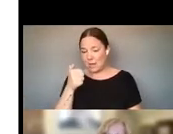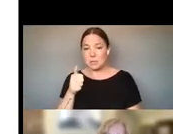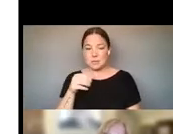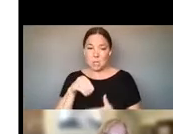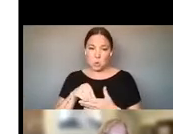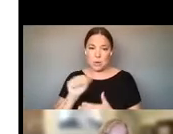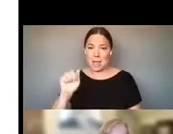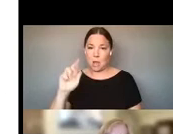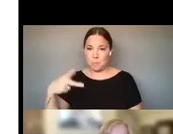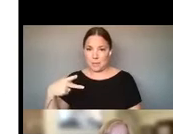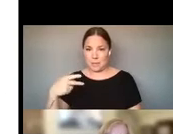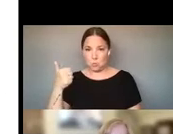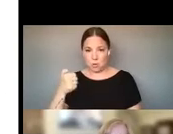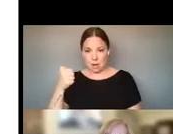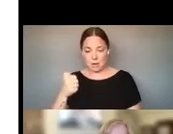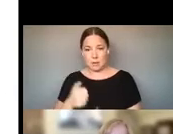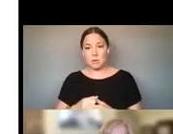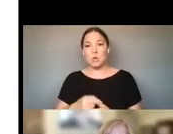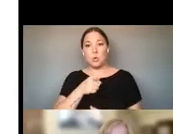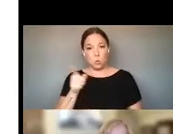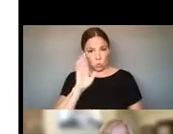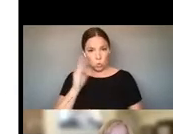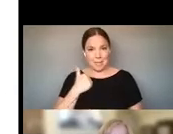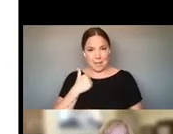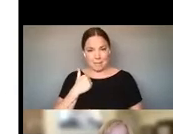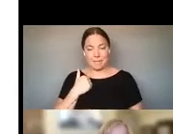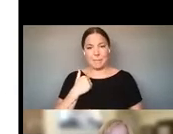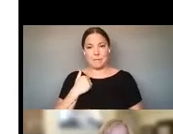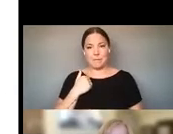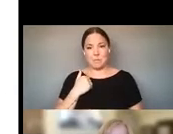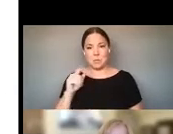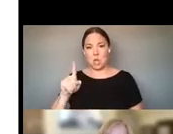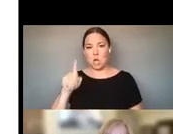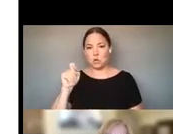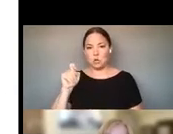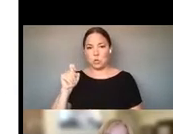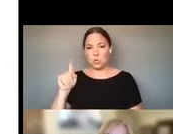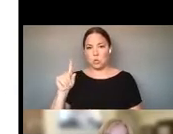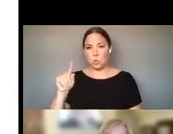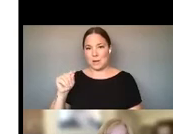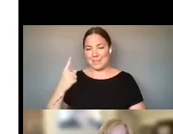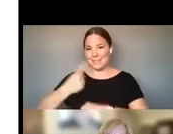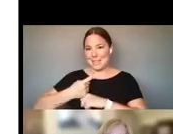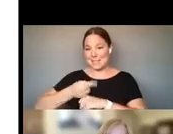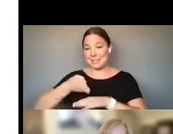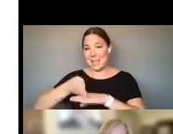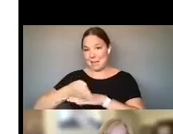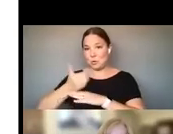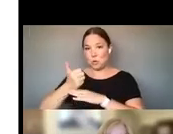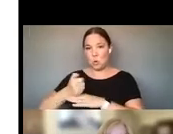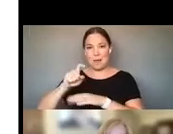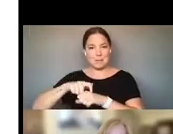you do have, you will have 120 days after the end of your grant period